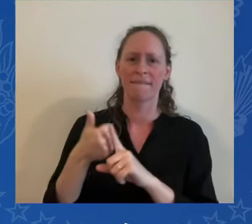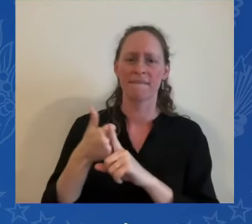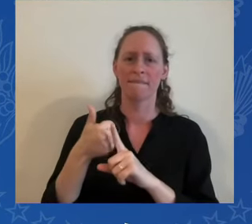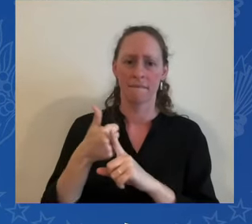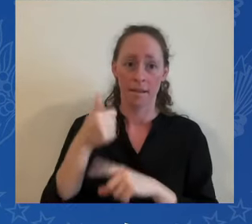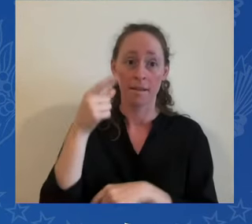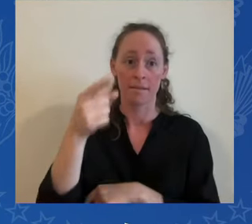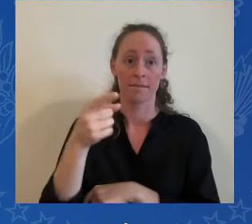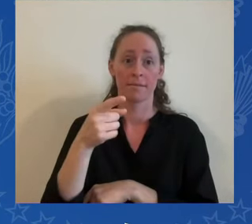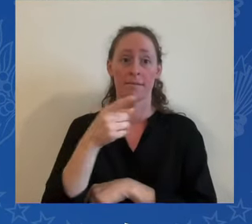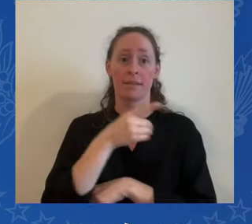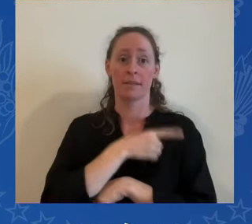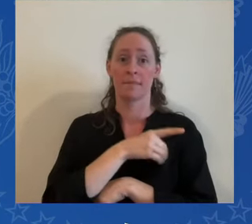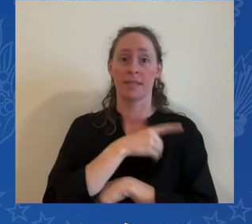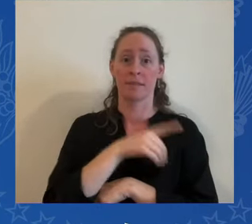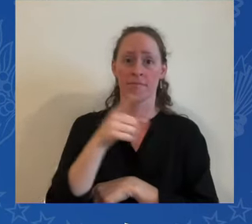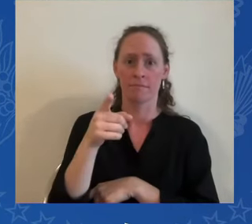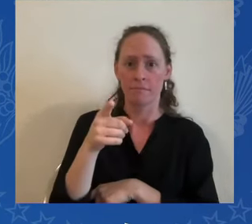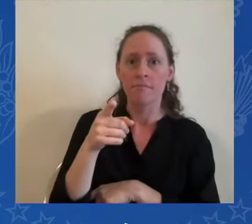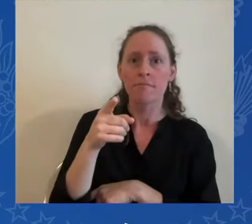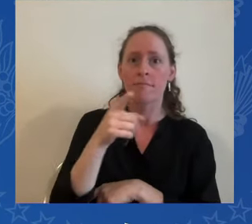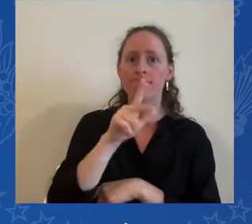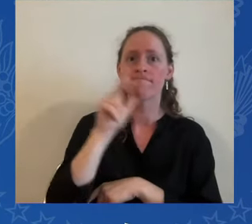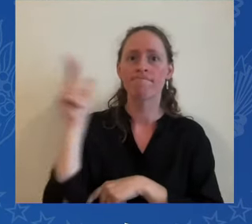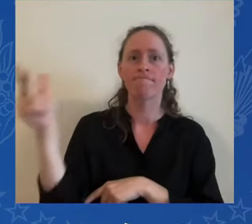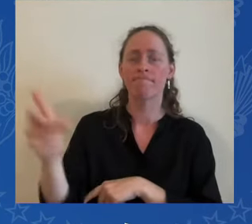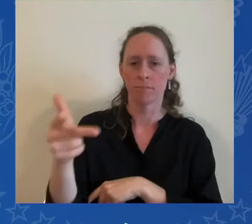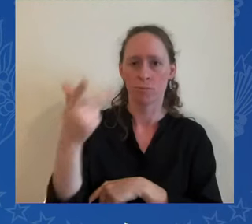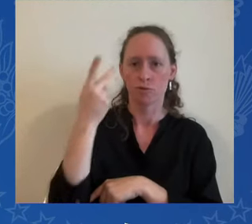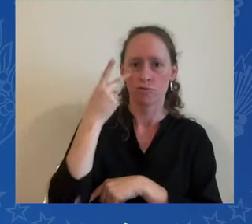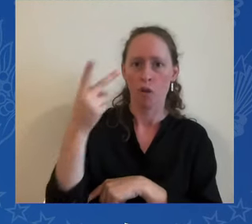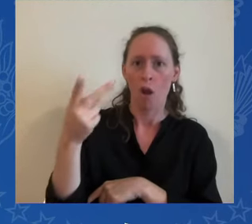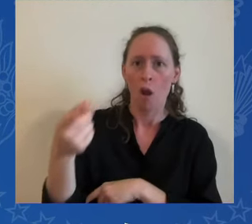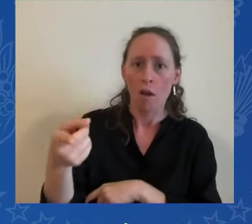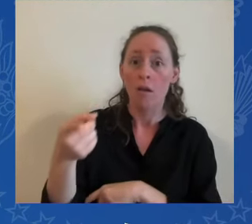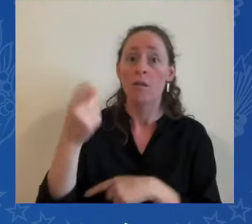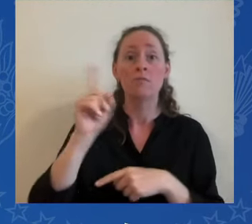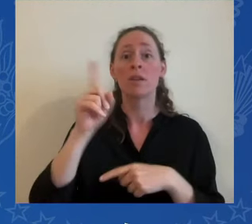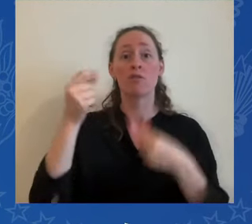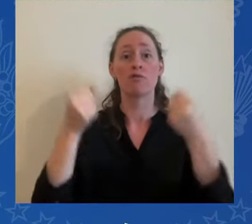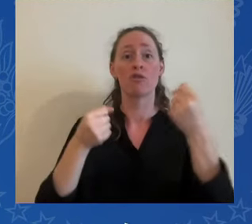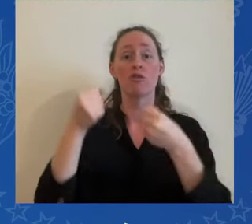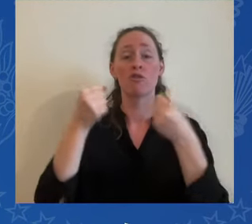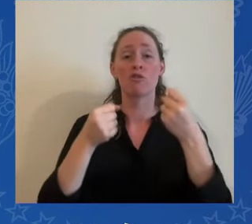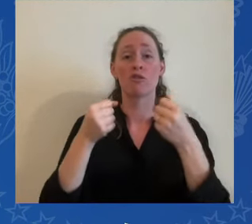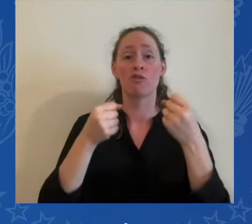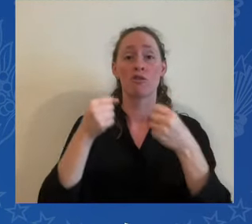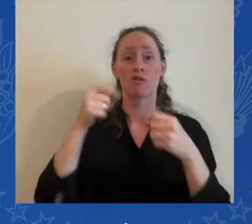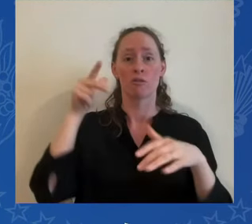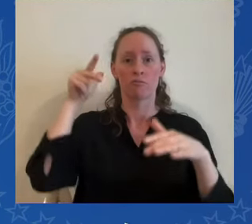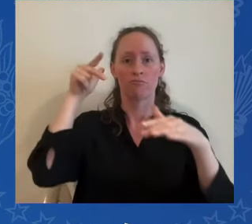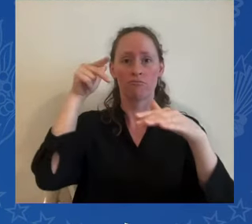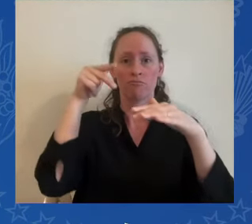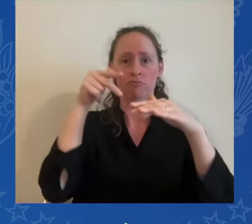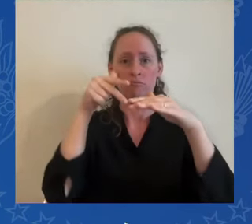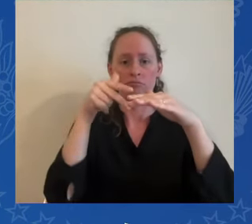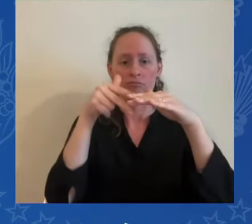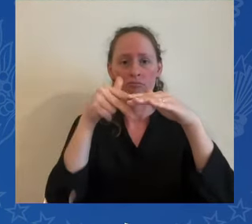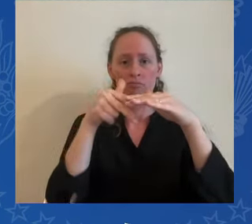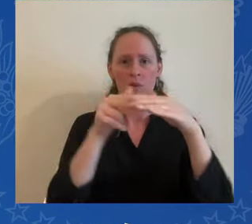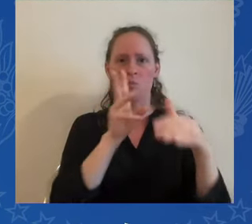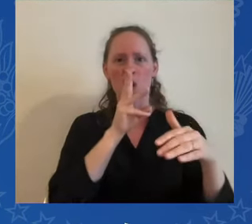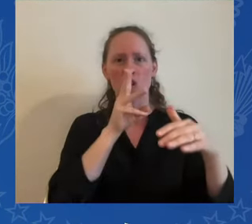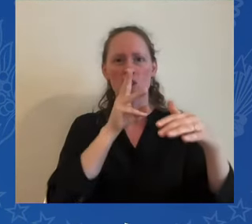boat ramp into the frigid lake. The car started going under as the current pulled in 50 feet from